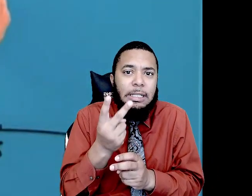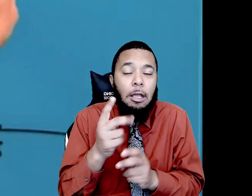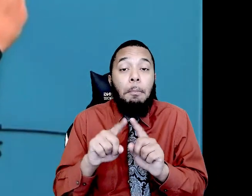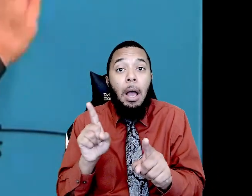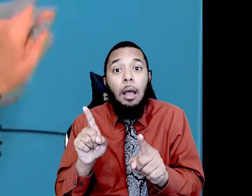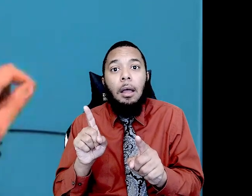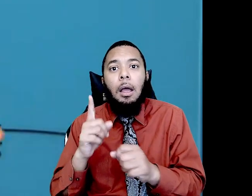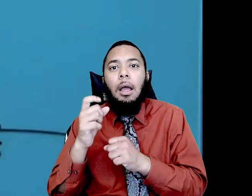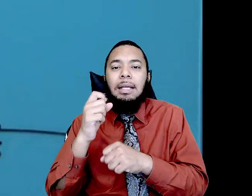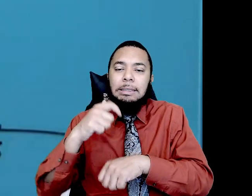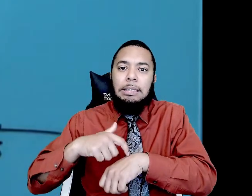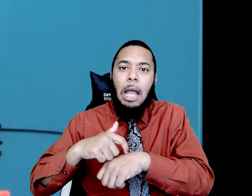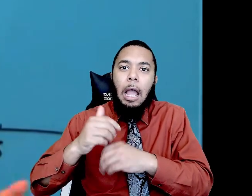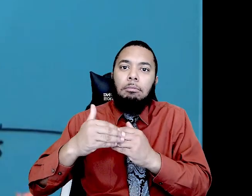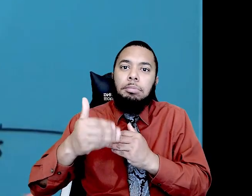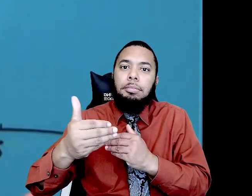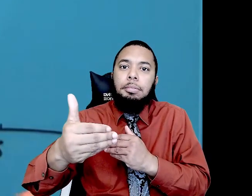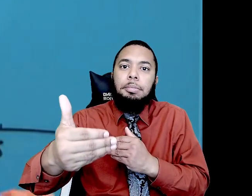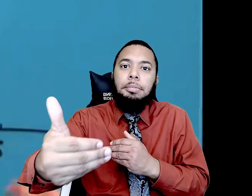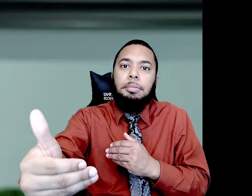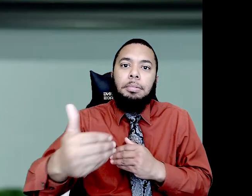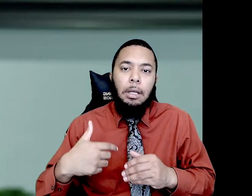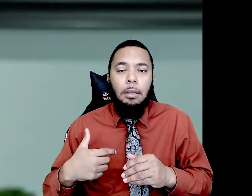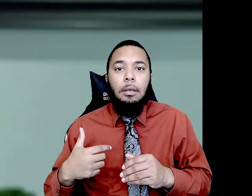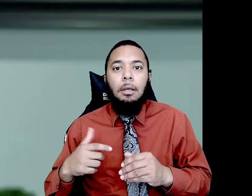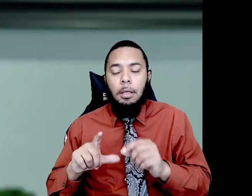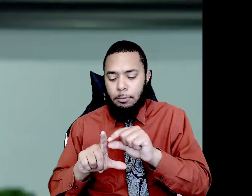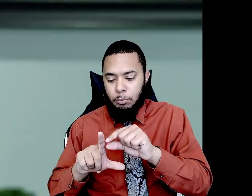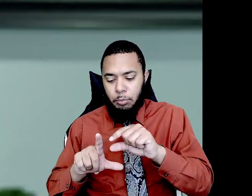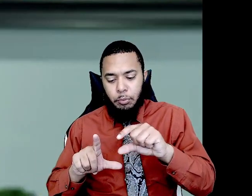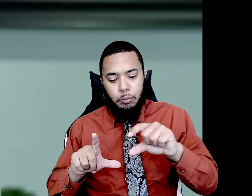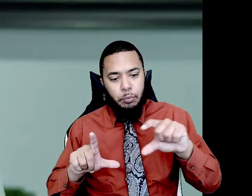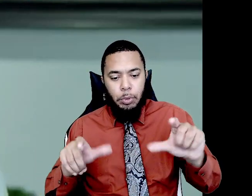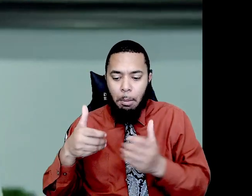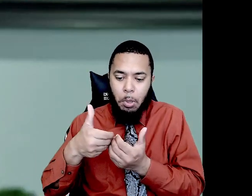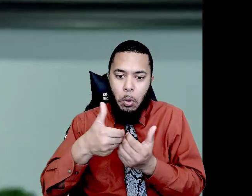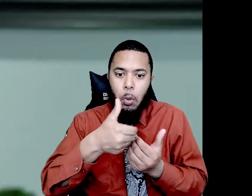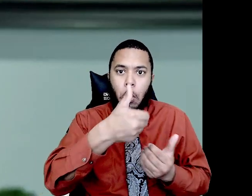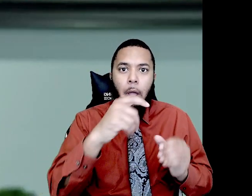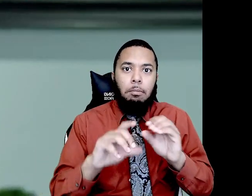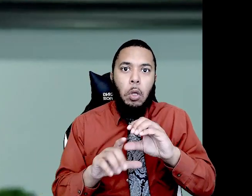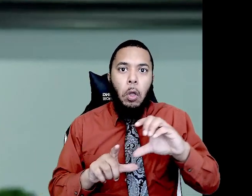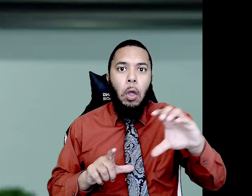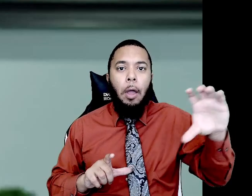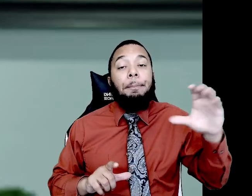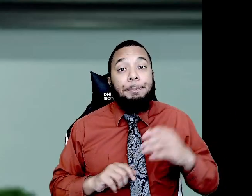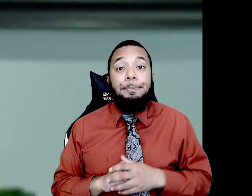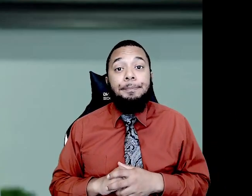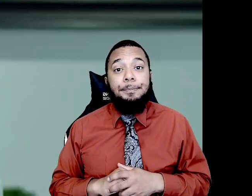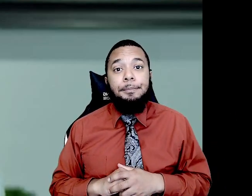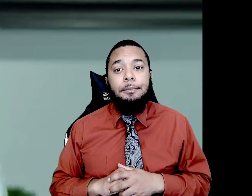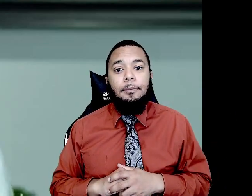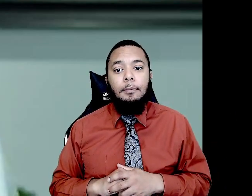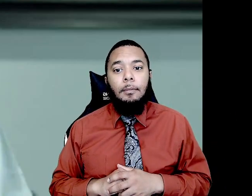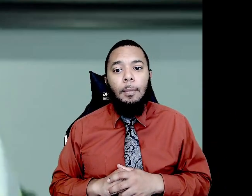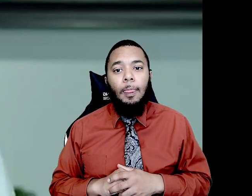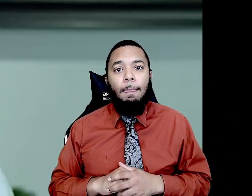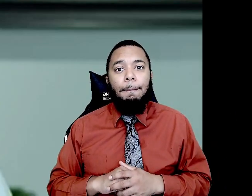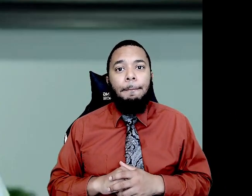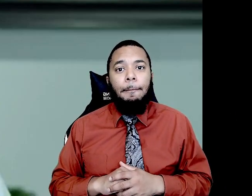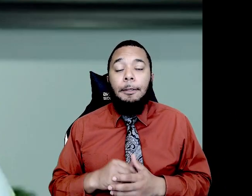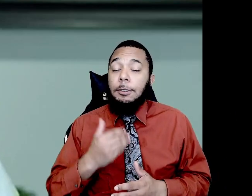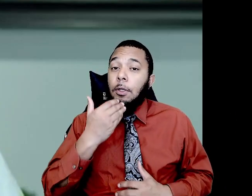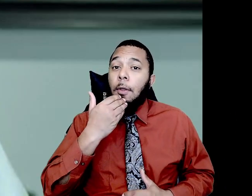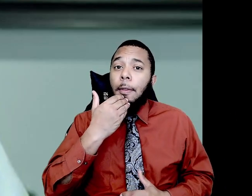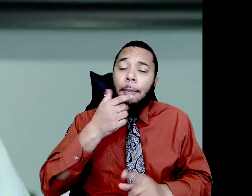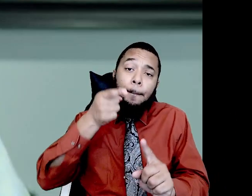grew further and further and further down the line, the spread became more pronounced. So the biggest